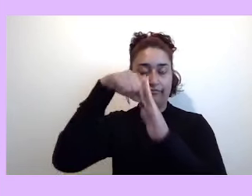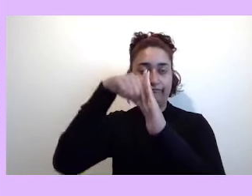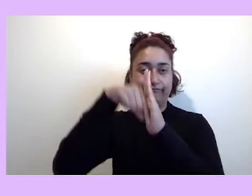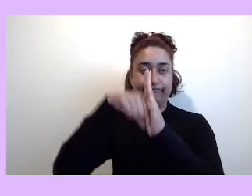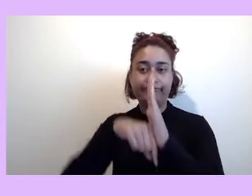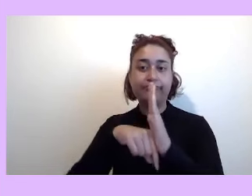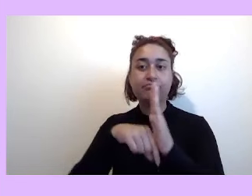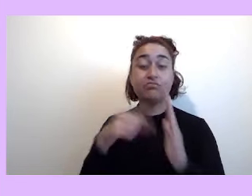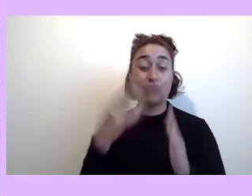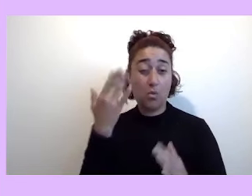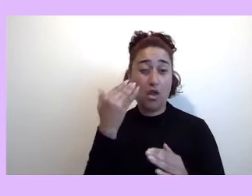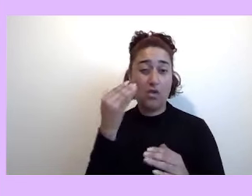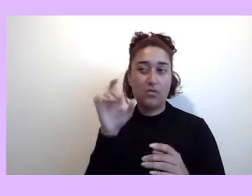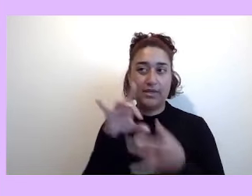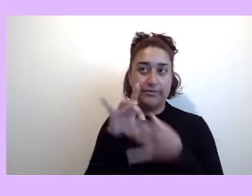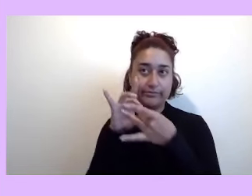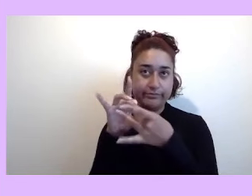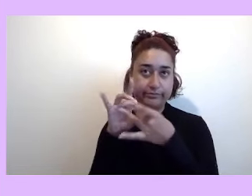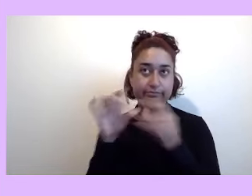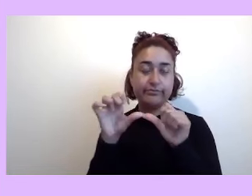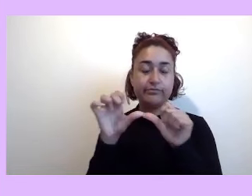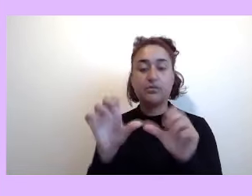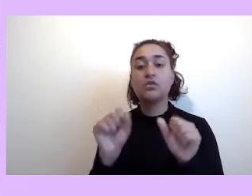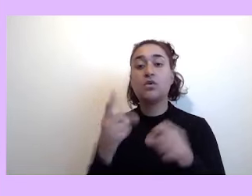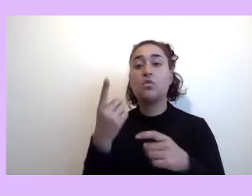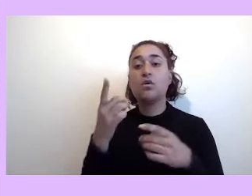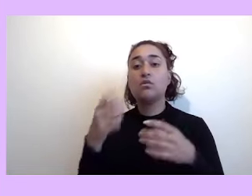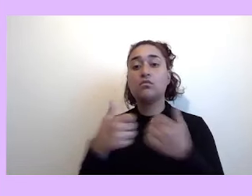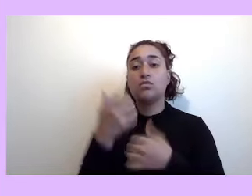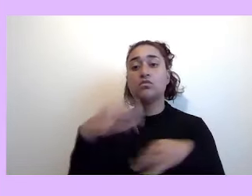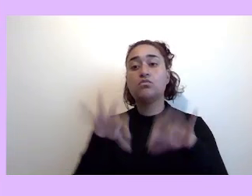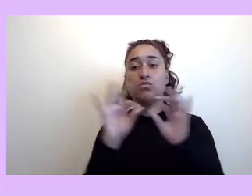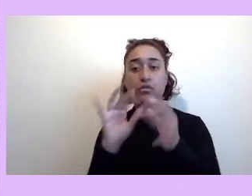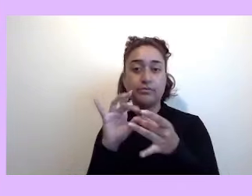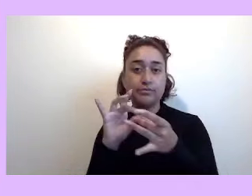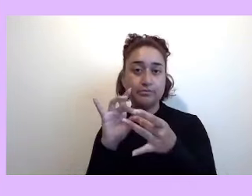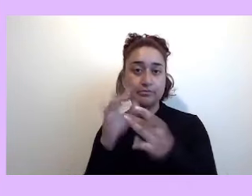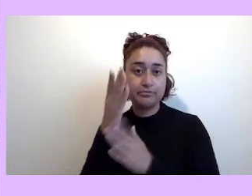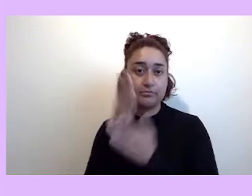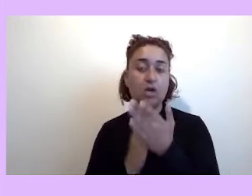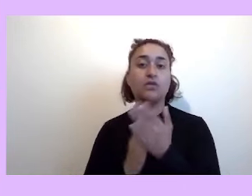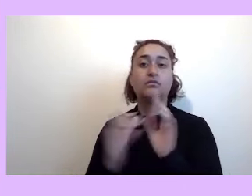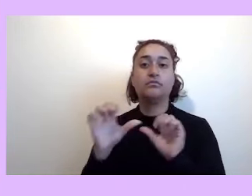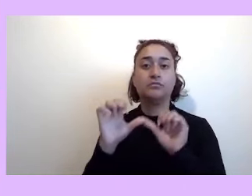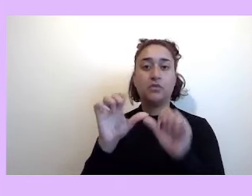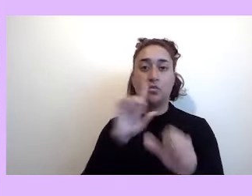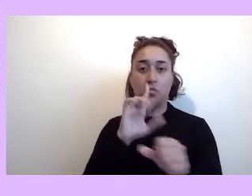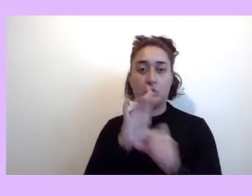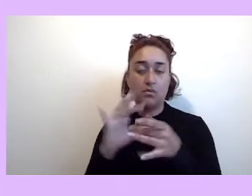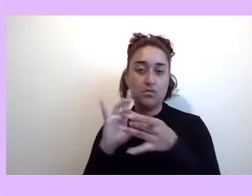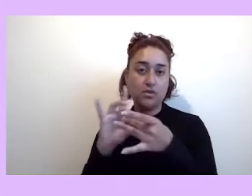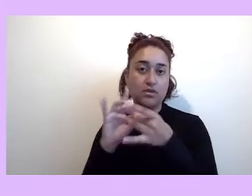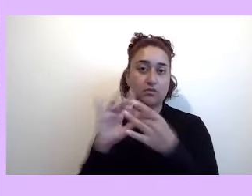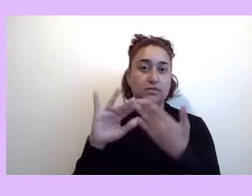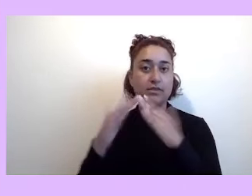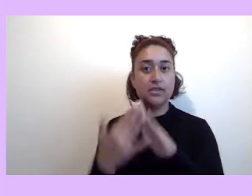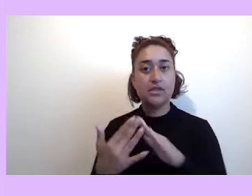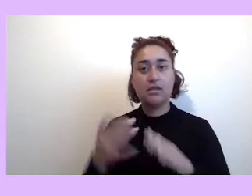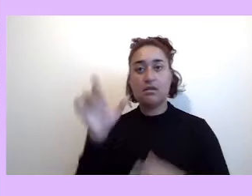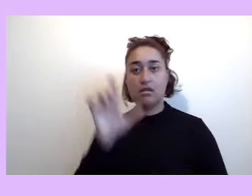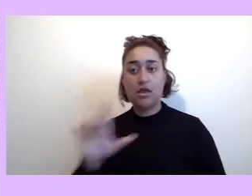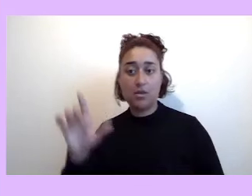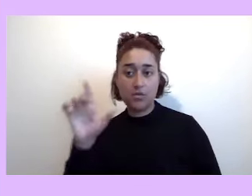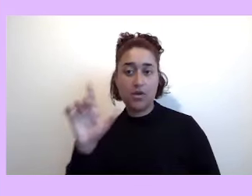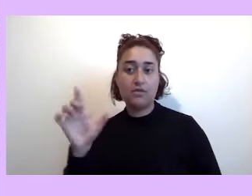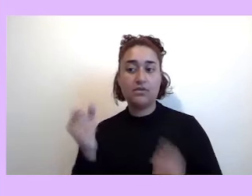so one of the most important elements of this is the ongoing promise and relationship with both the city and the library of these